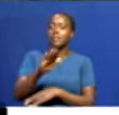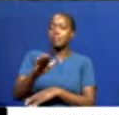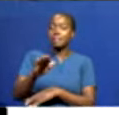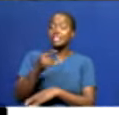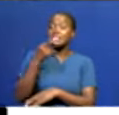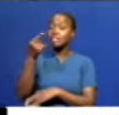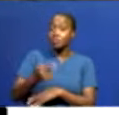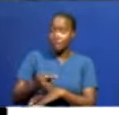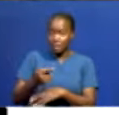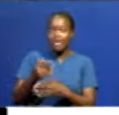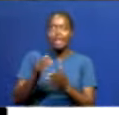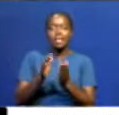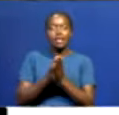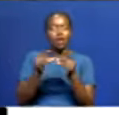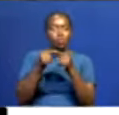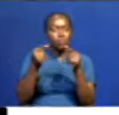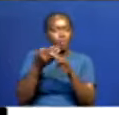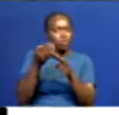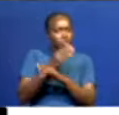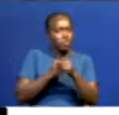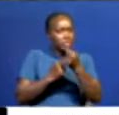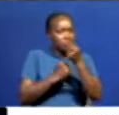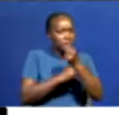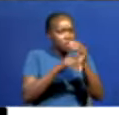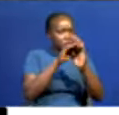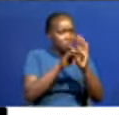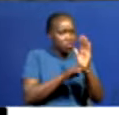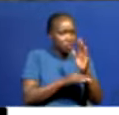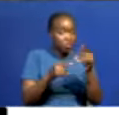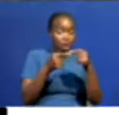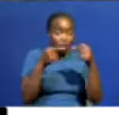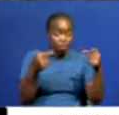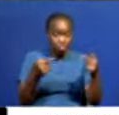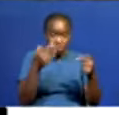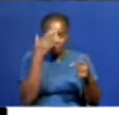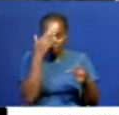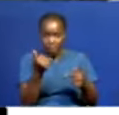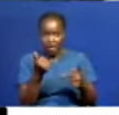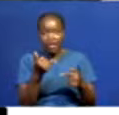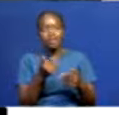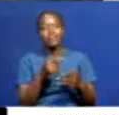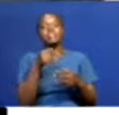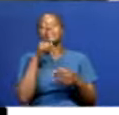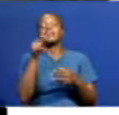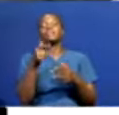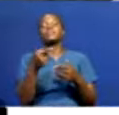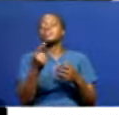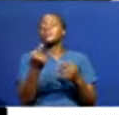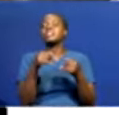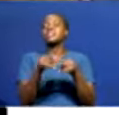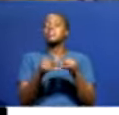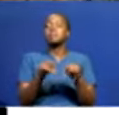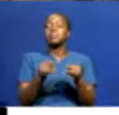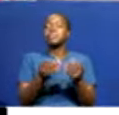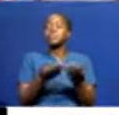says opposition had previously supported the program only to oppose it because they are not the ones to implement it.